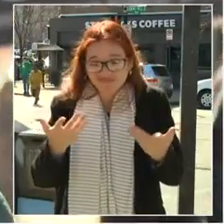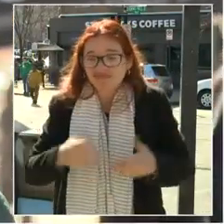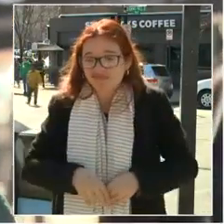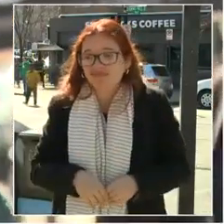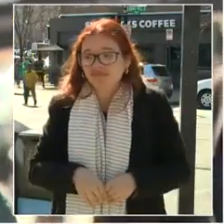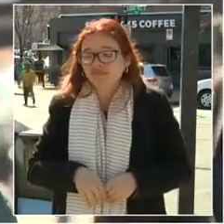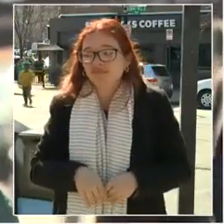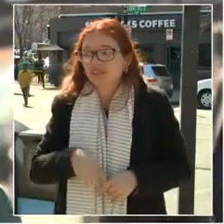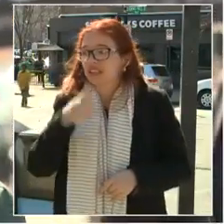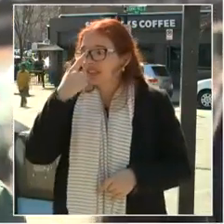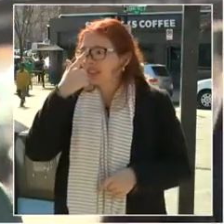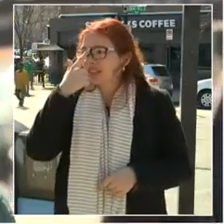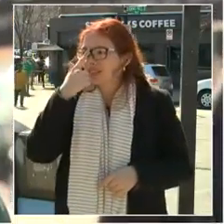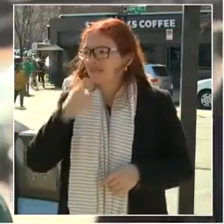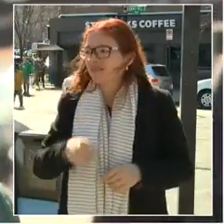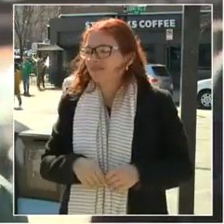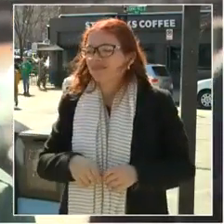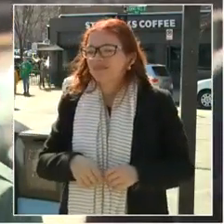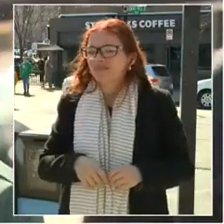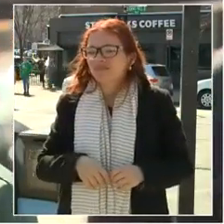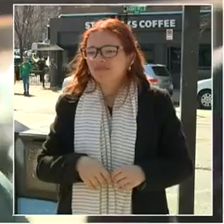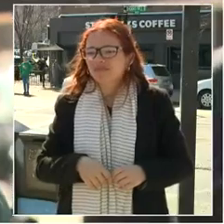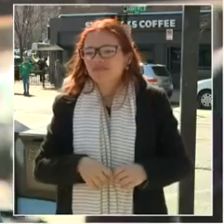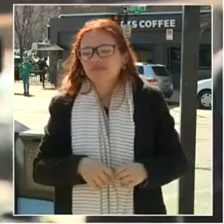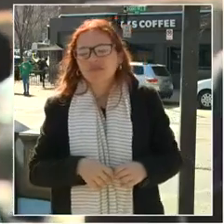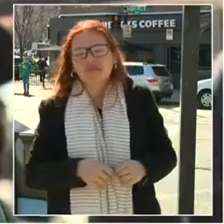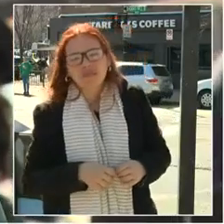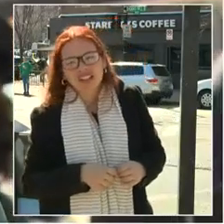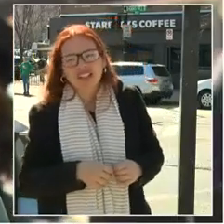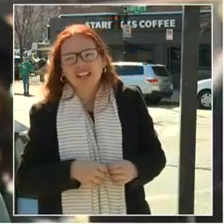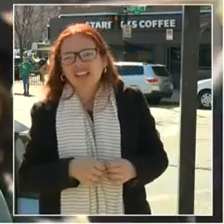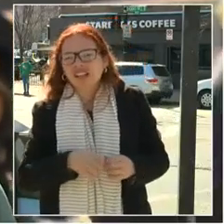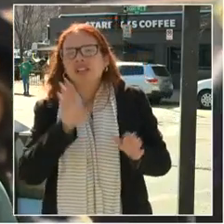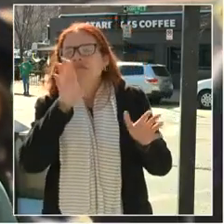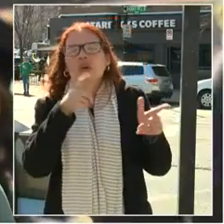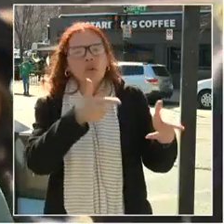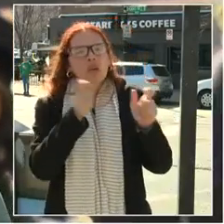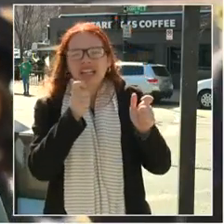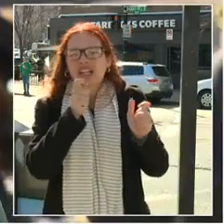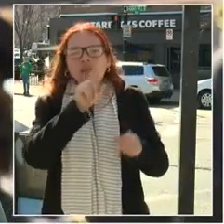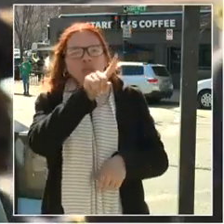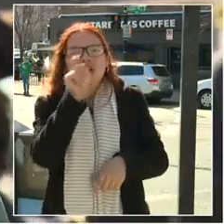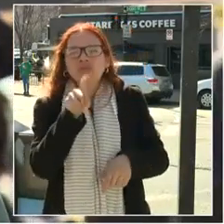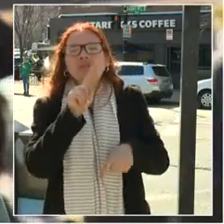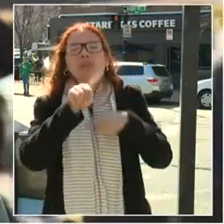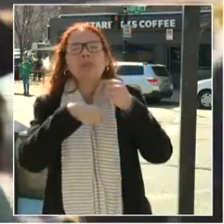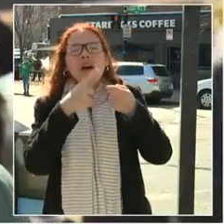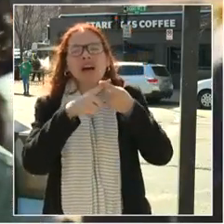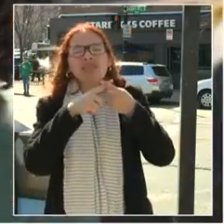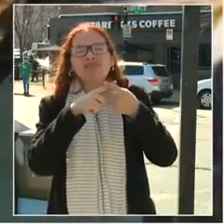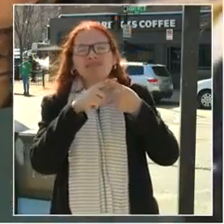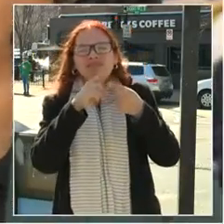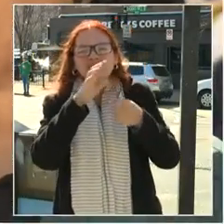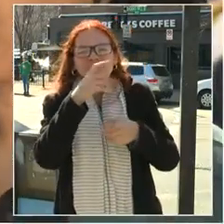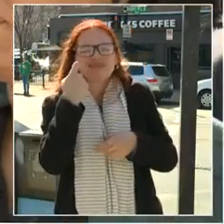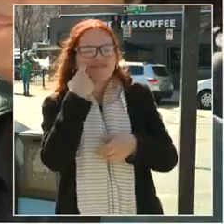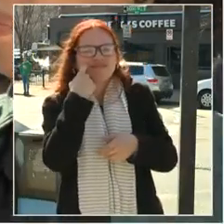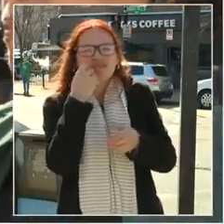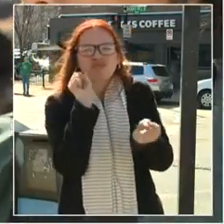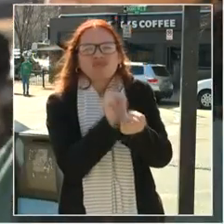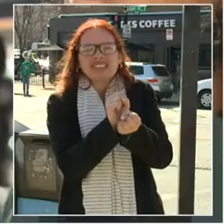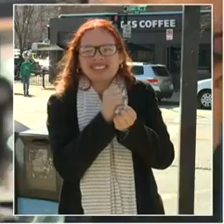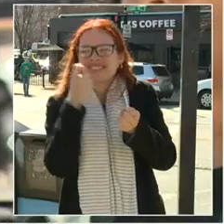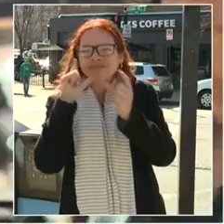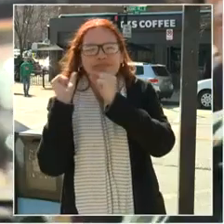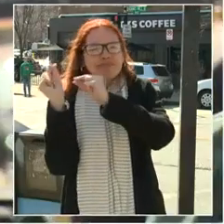sir. Thank you. Yeah, I'll be quick. Just a question about the recent arrests. There had been rumors that there were